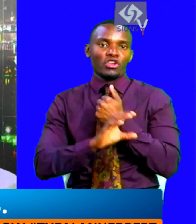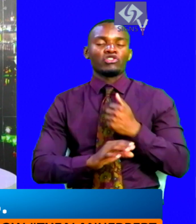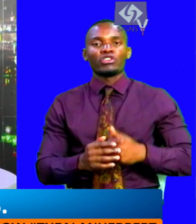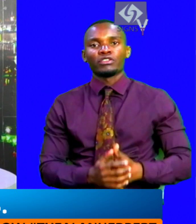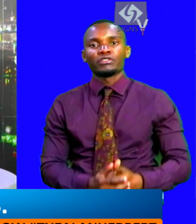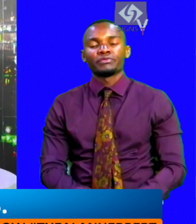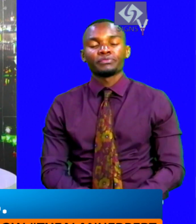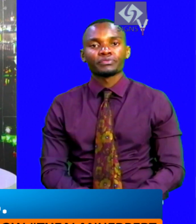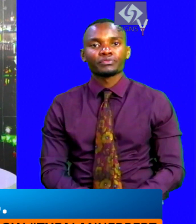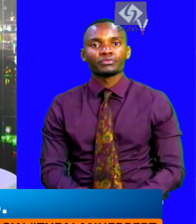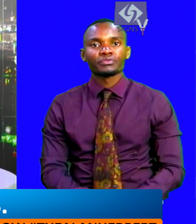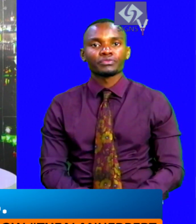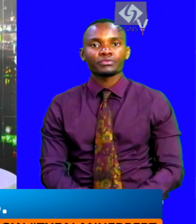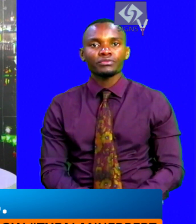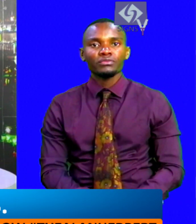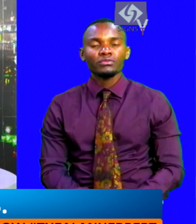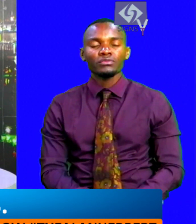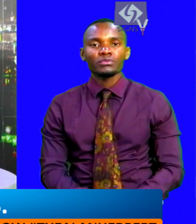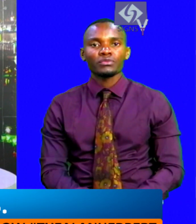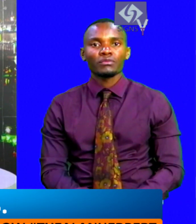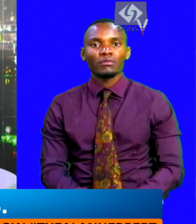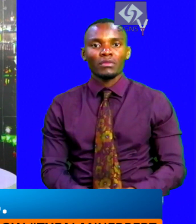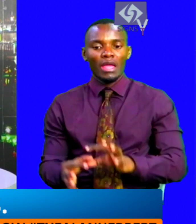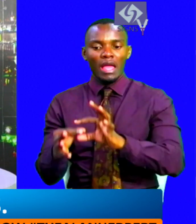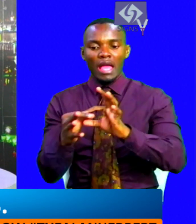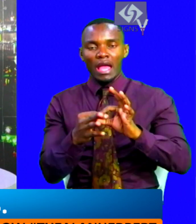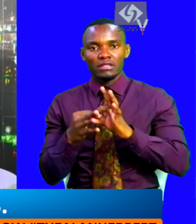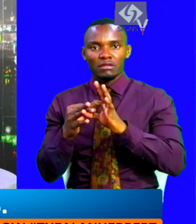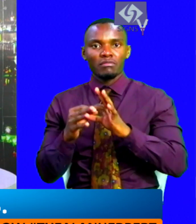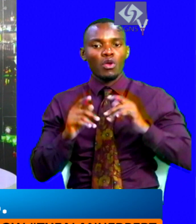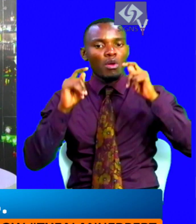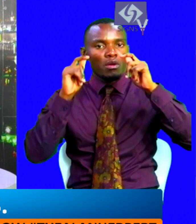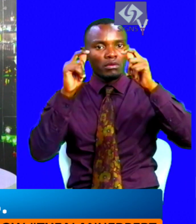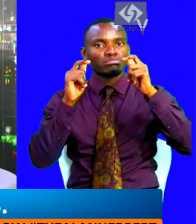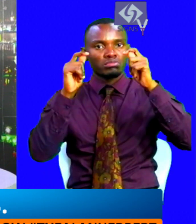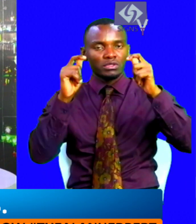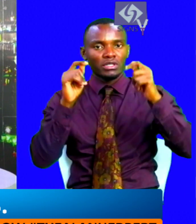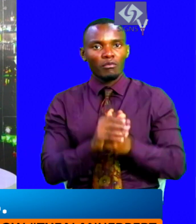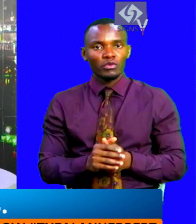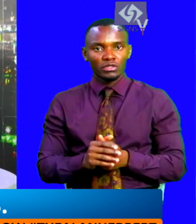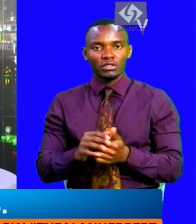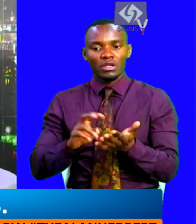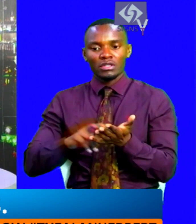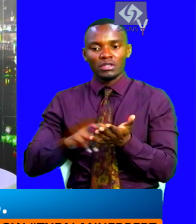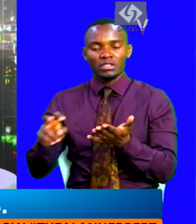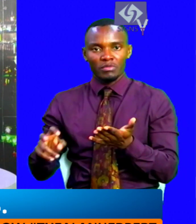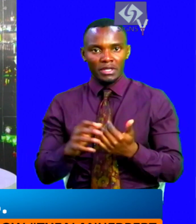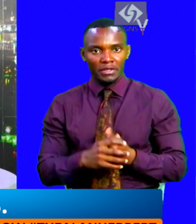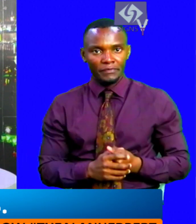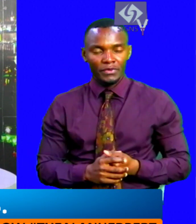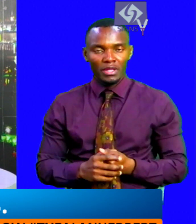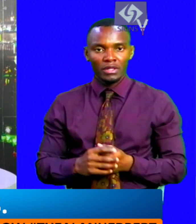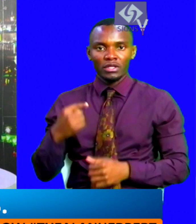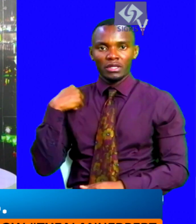the country. And we started off with Azimio demos suspended. And